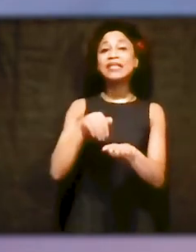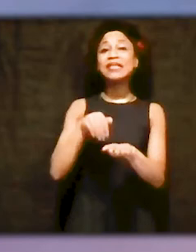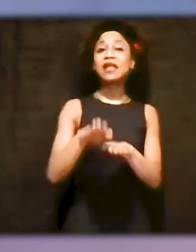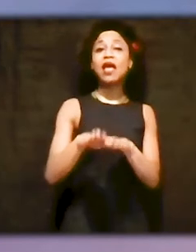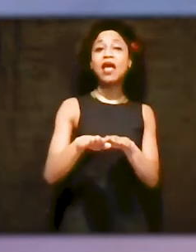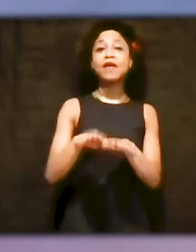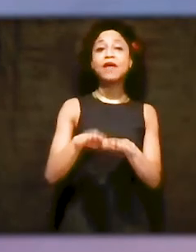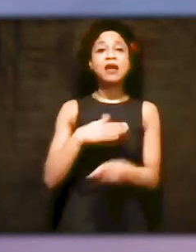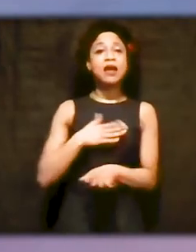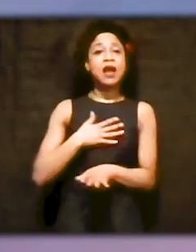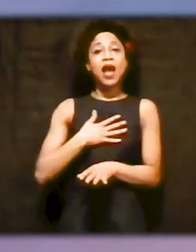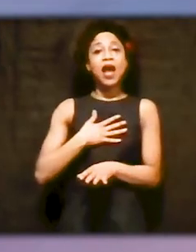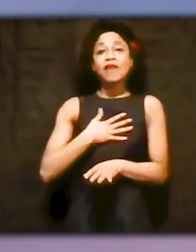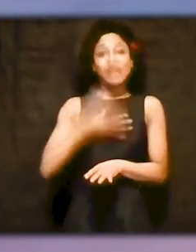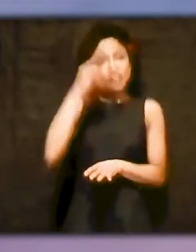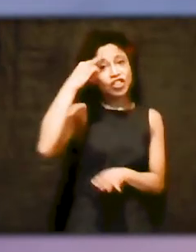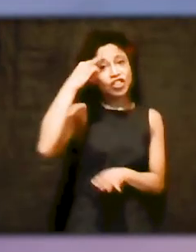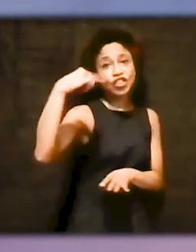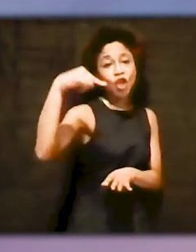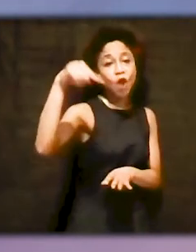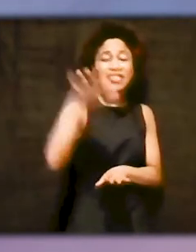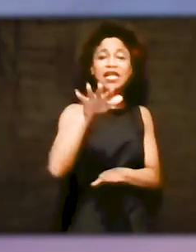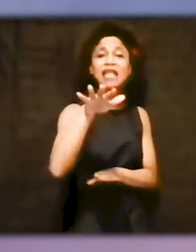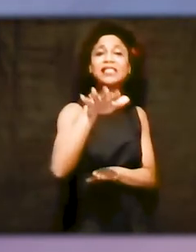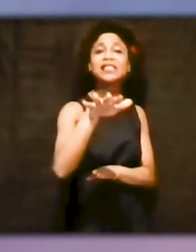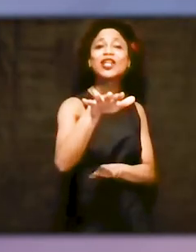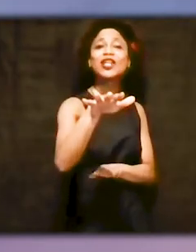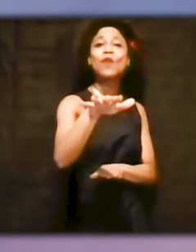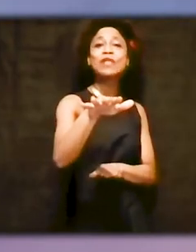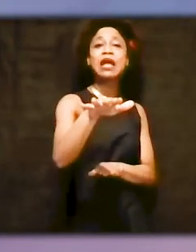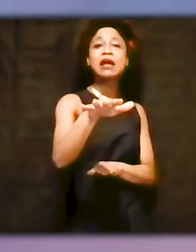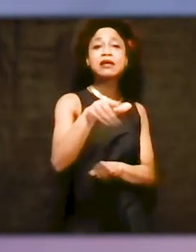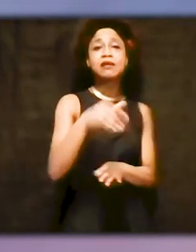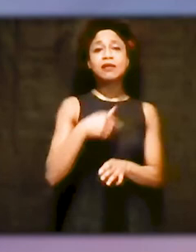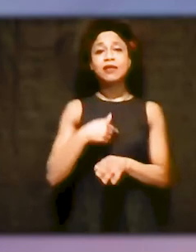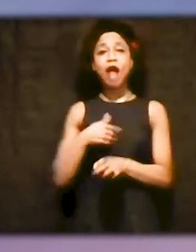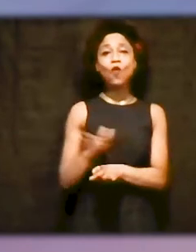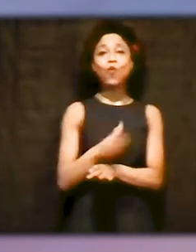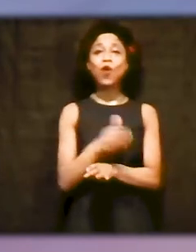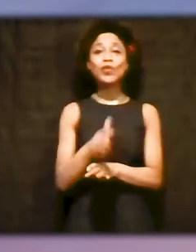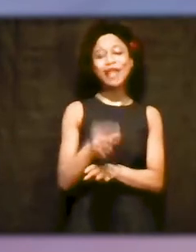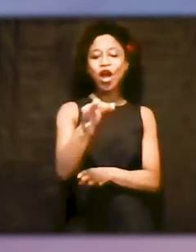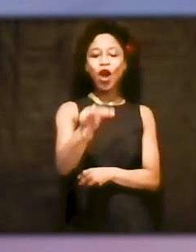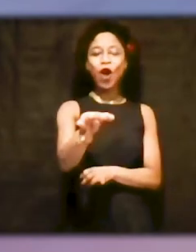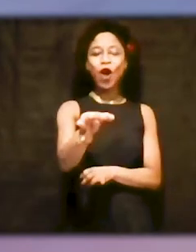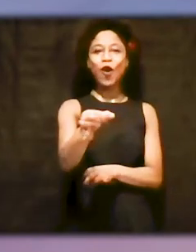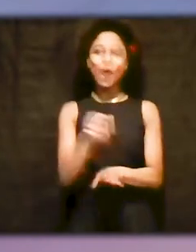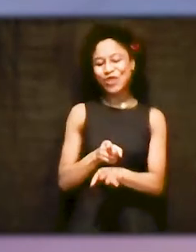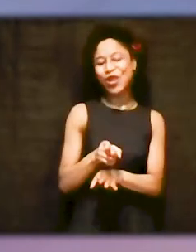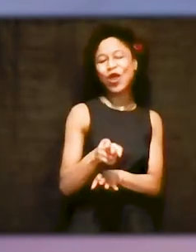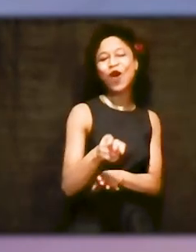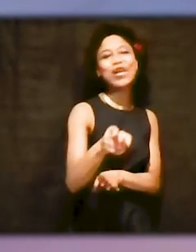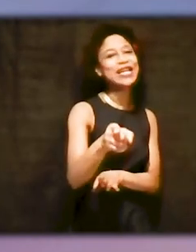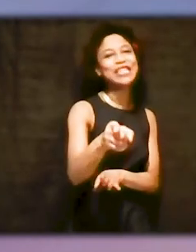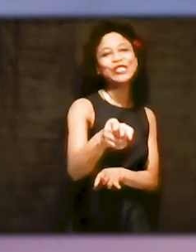by stair. I felt so majestic up there, wandering home